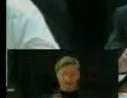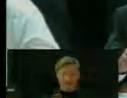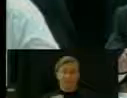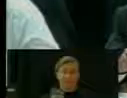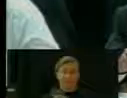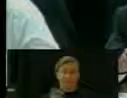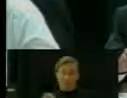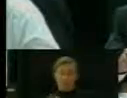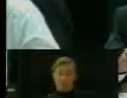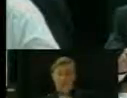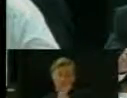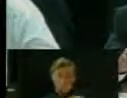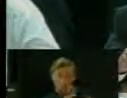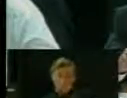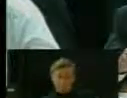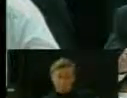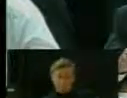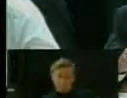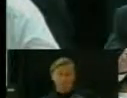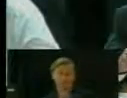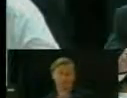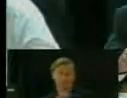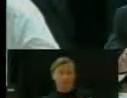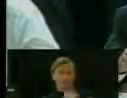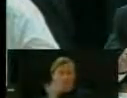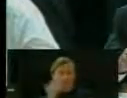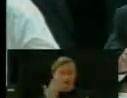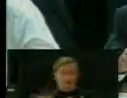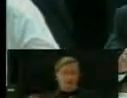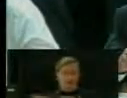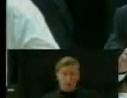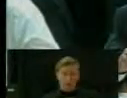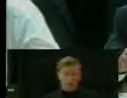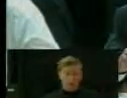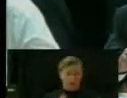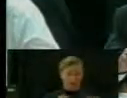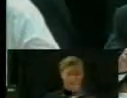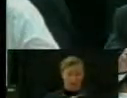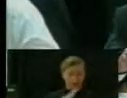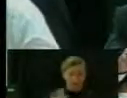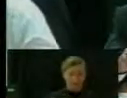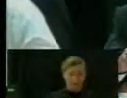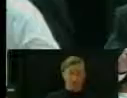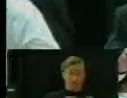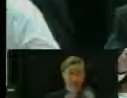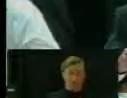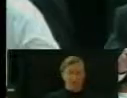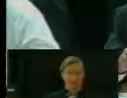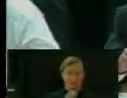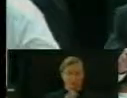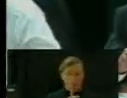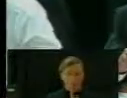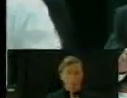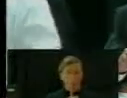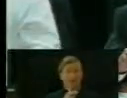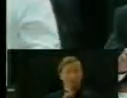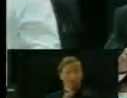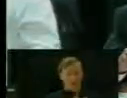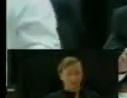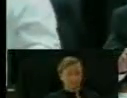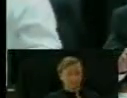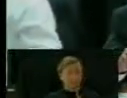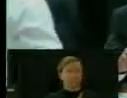we all signed it. And so this is why I brought it before this committee, was to give us the okay, give us